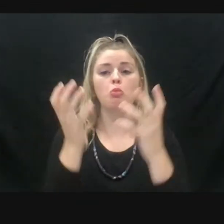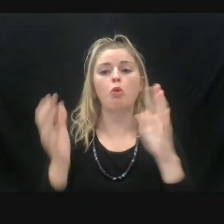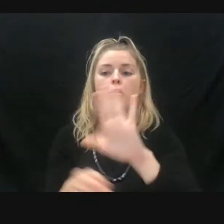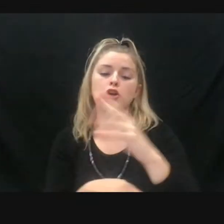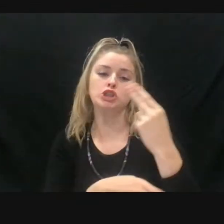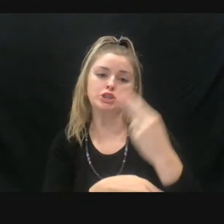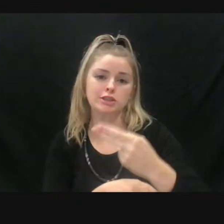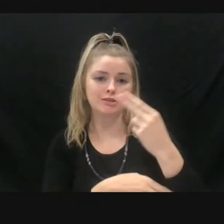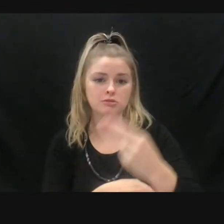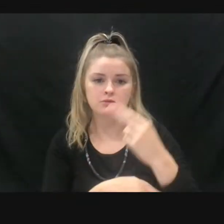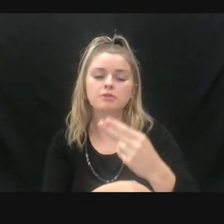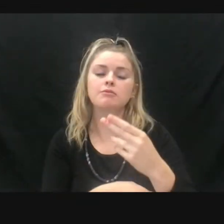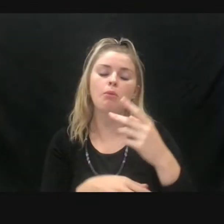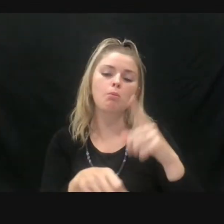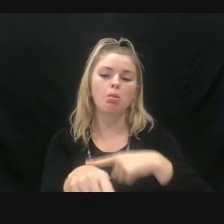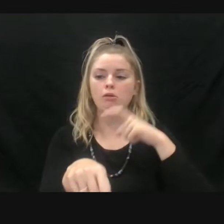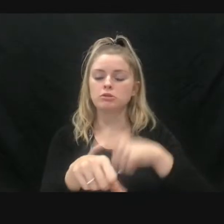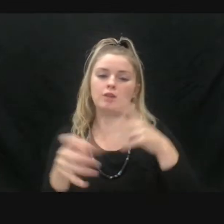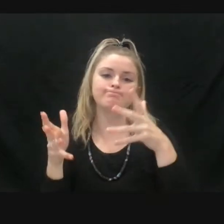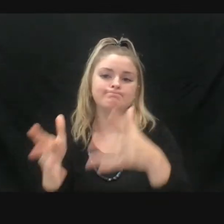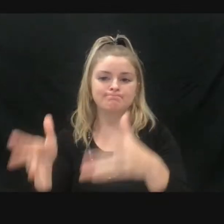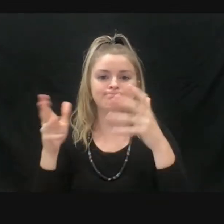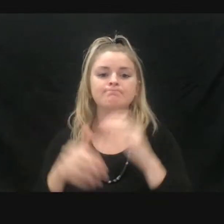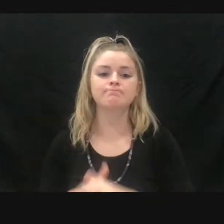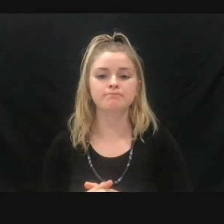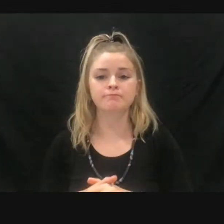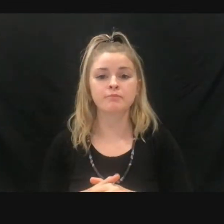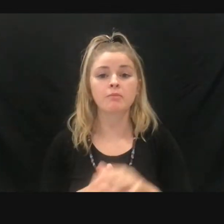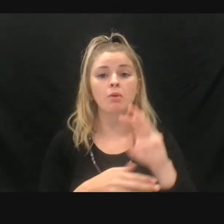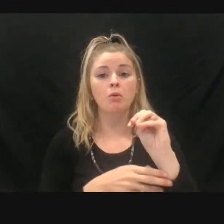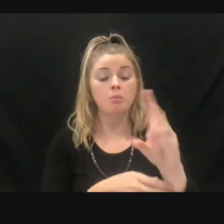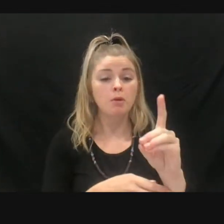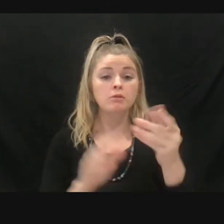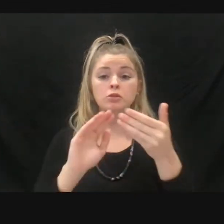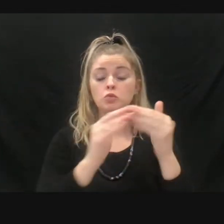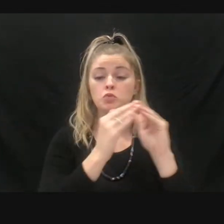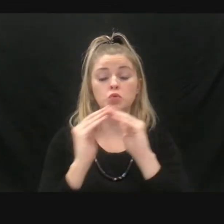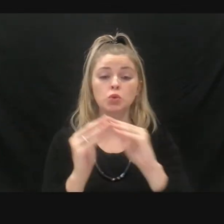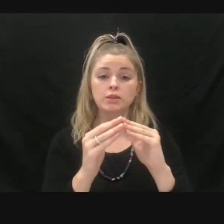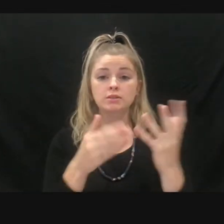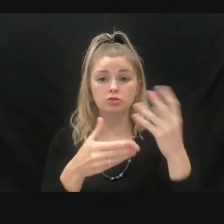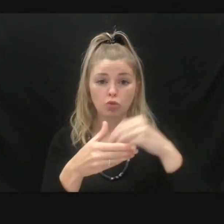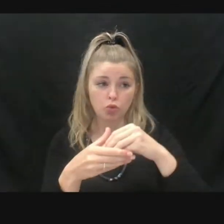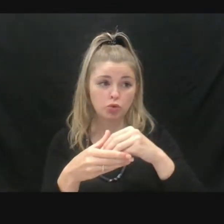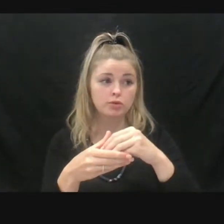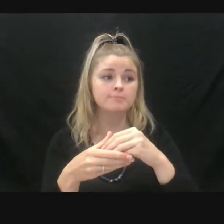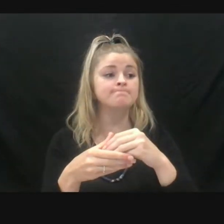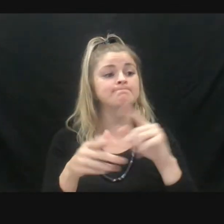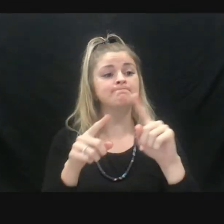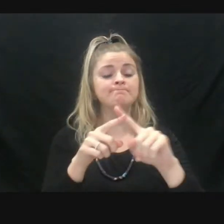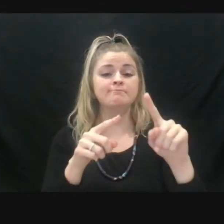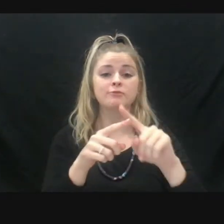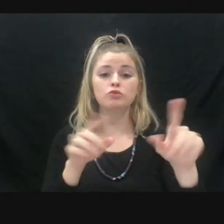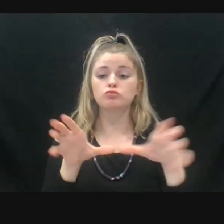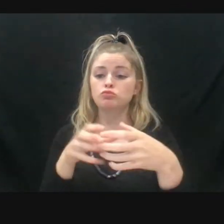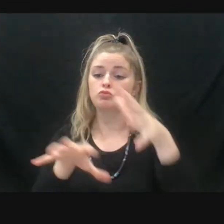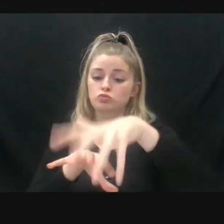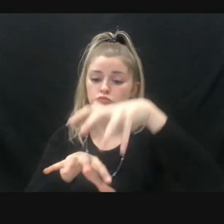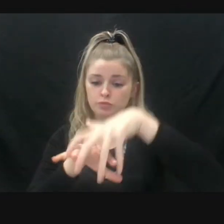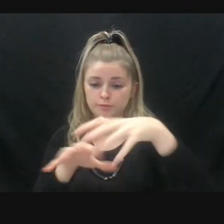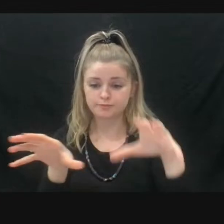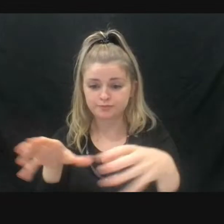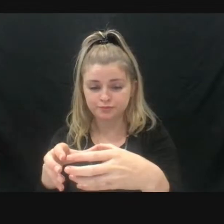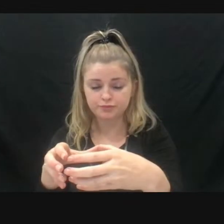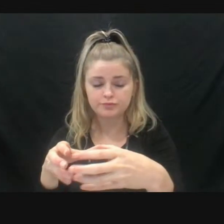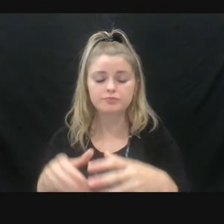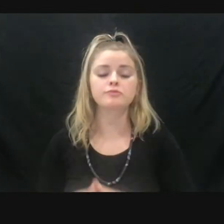long neglected. Those Maryland communities include the Piscataway Indians, the Cedarville